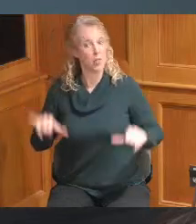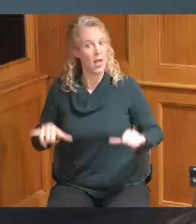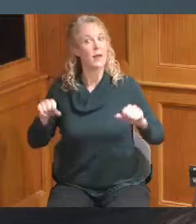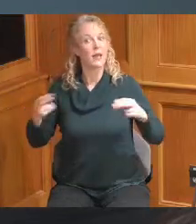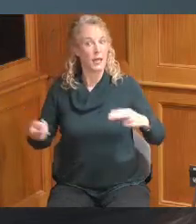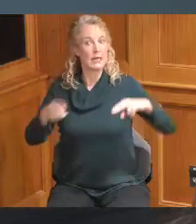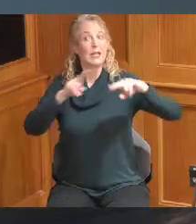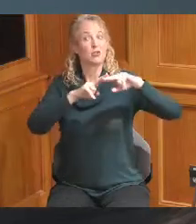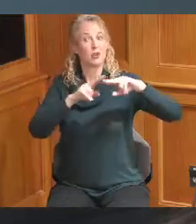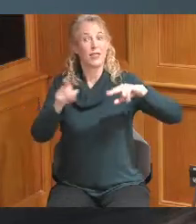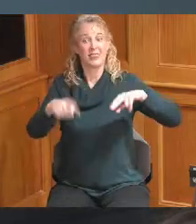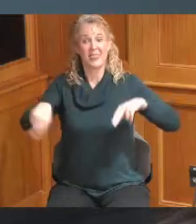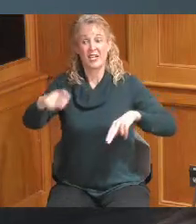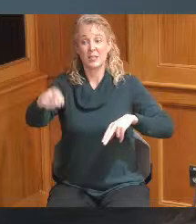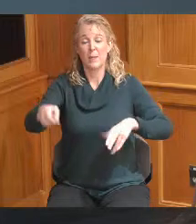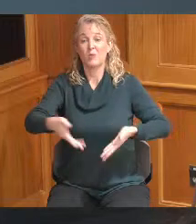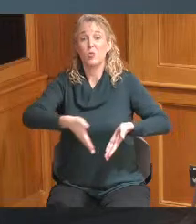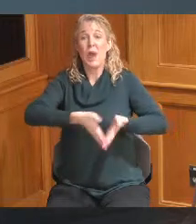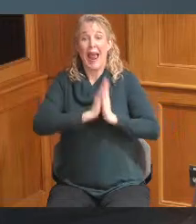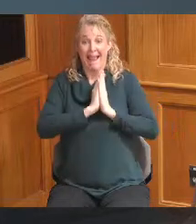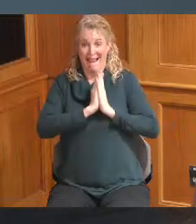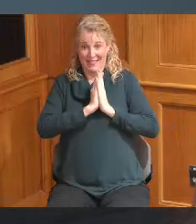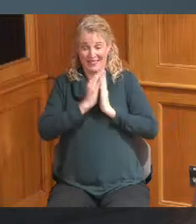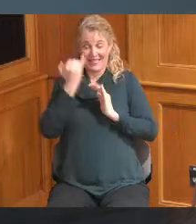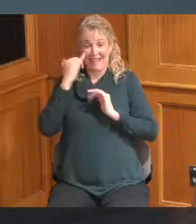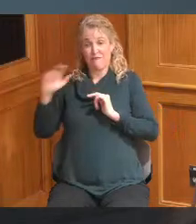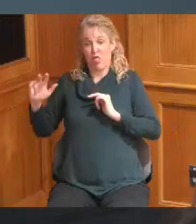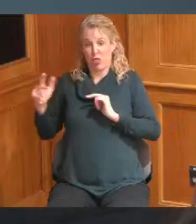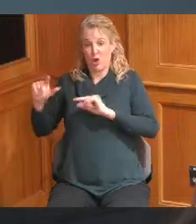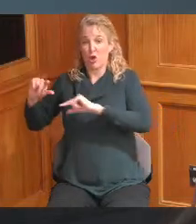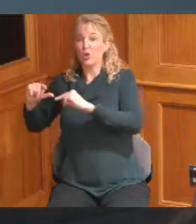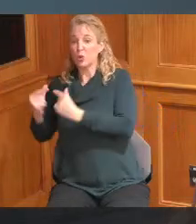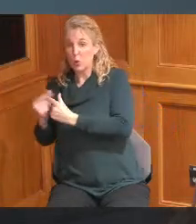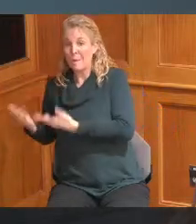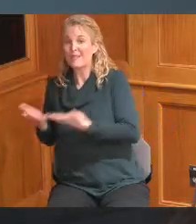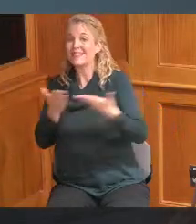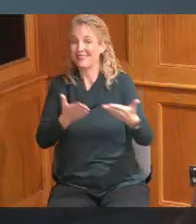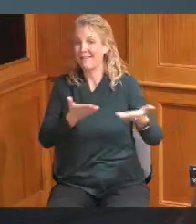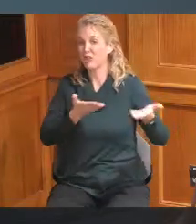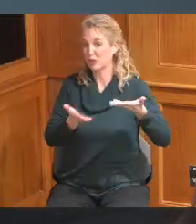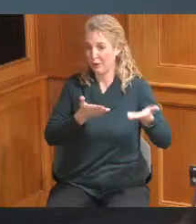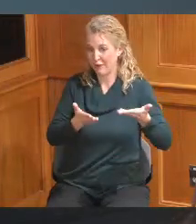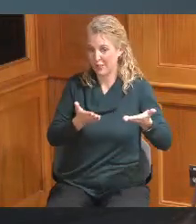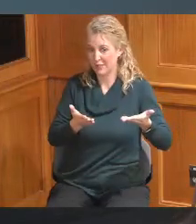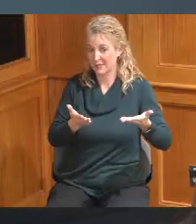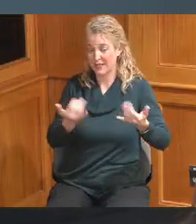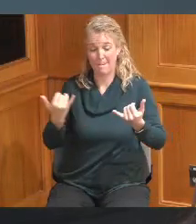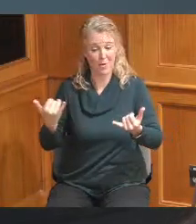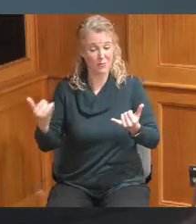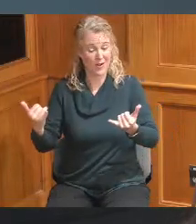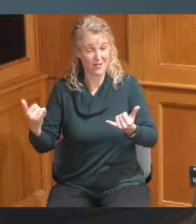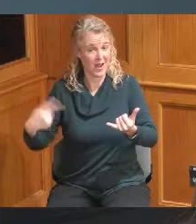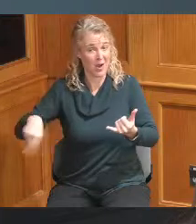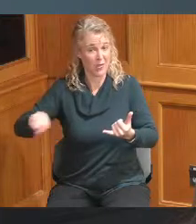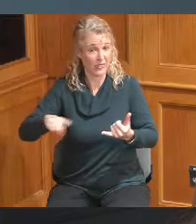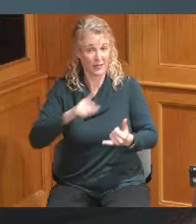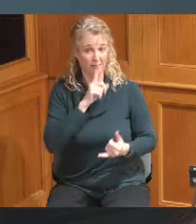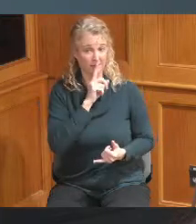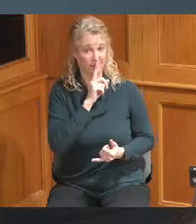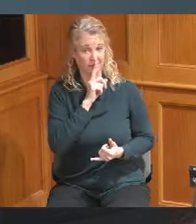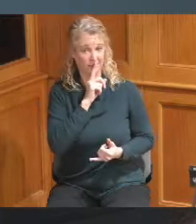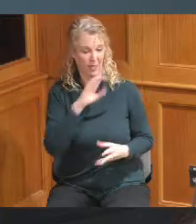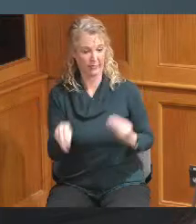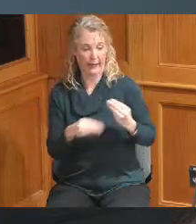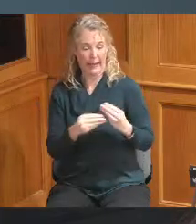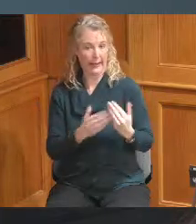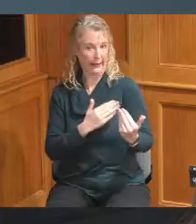raises, they're supposed to ask permission for you to have a third party to deliver energy, but they're not asking permission and they're putting it right